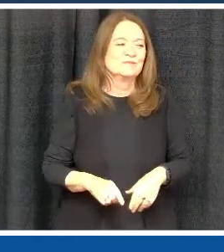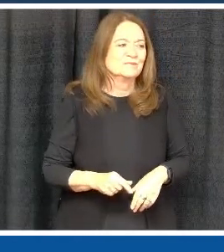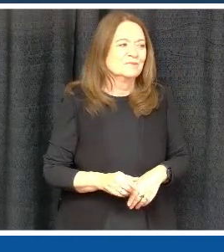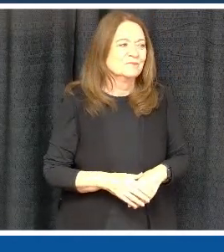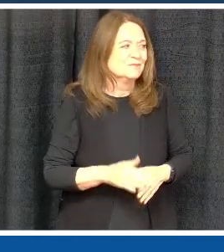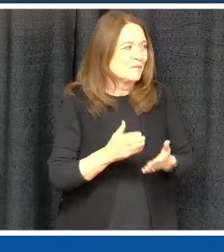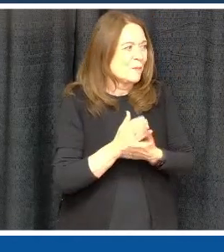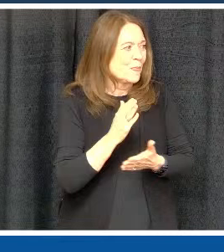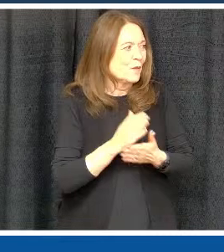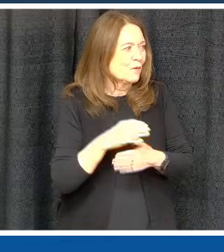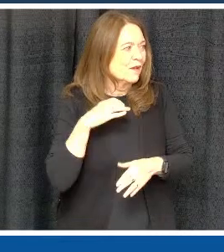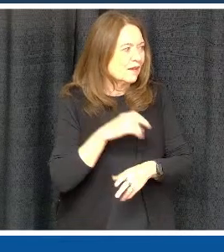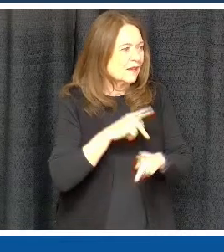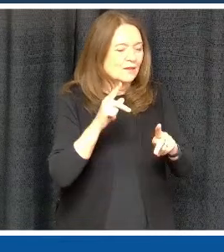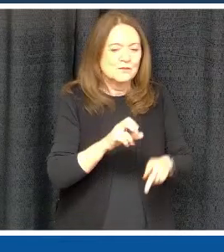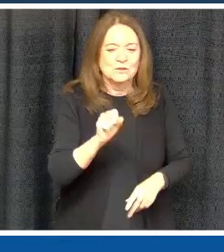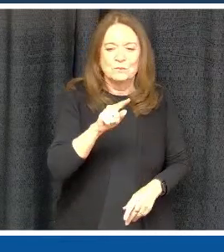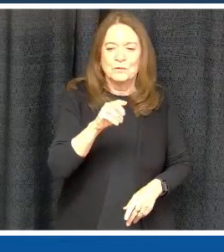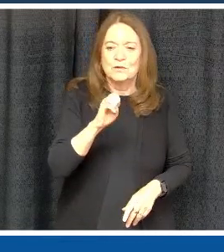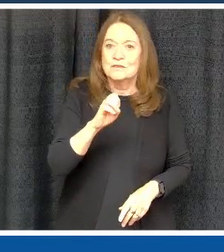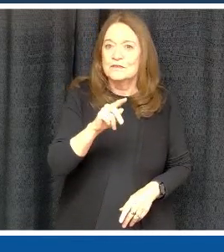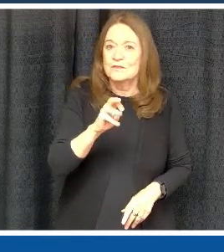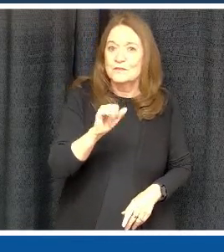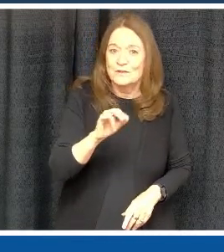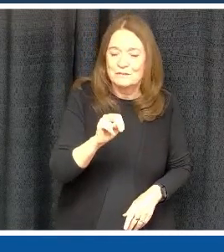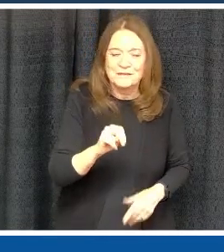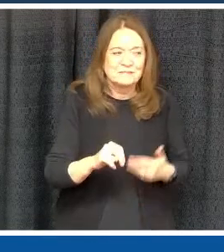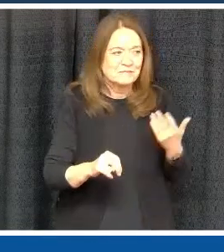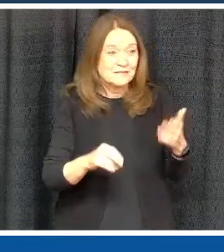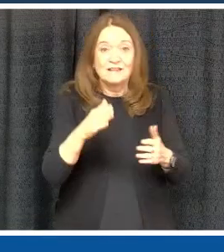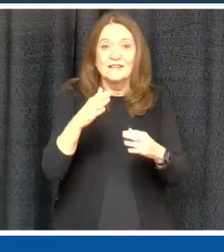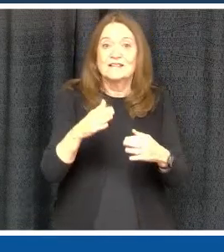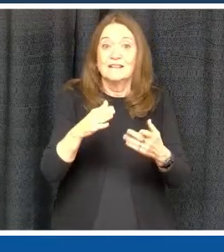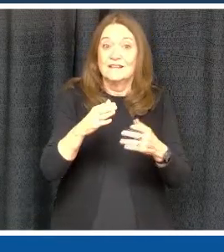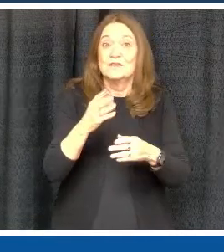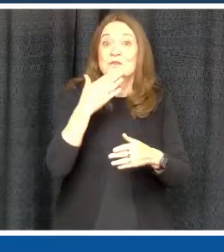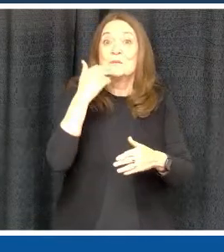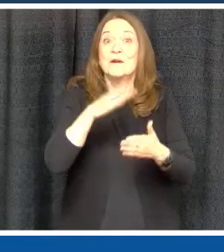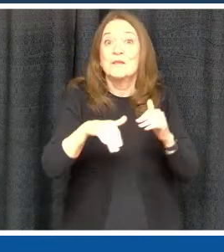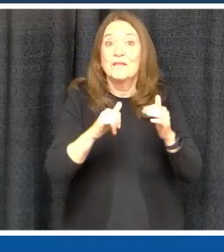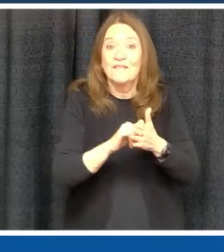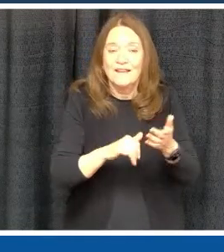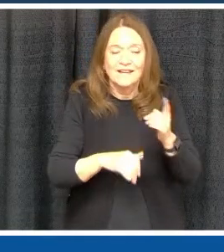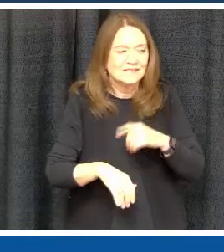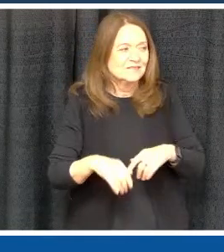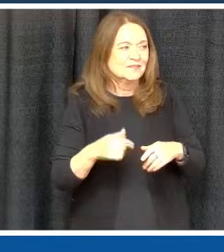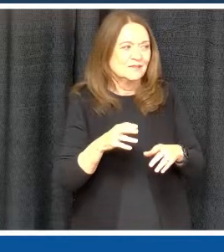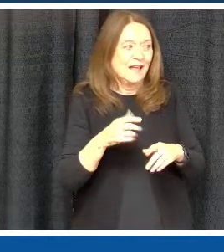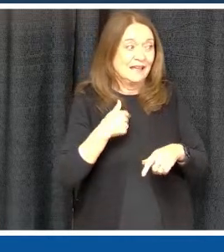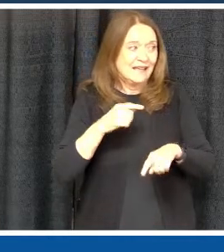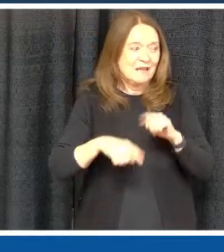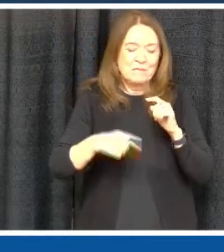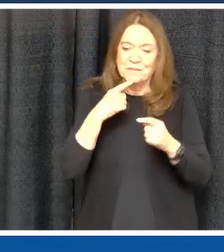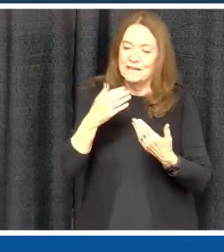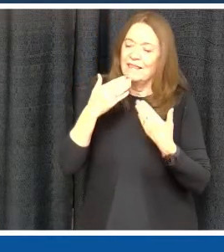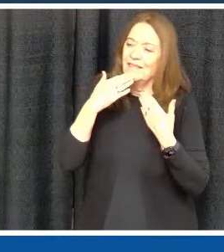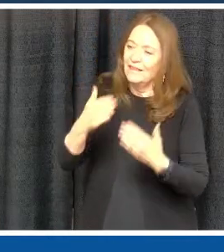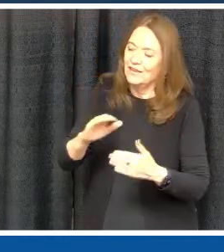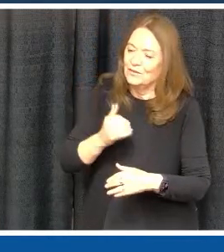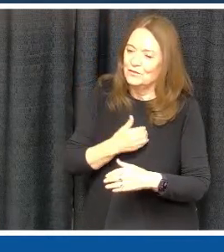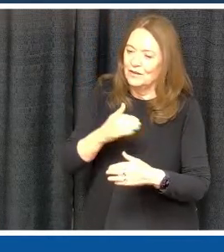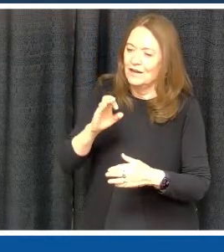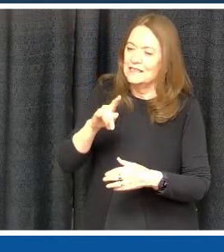All right, Councilperson Streetman, top that. I cannot, but I am going to say thank you to our